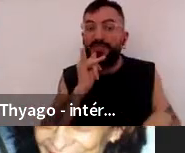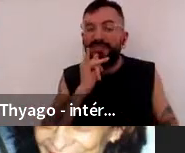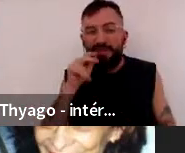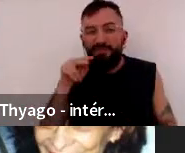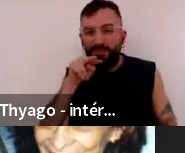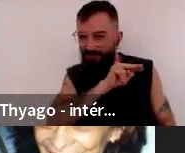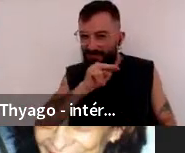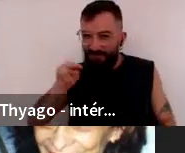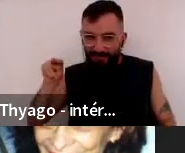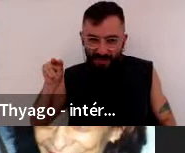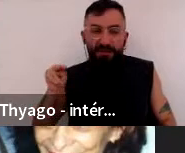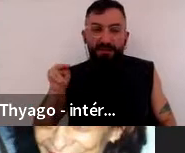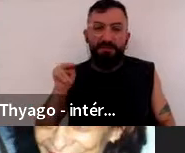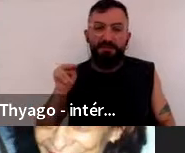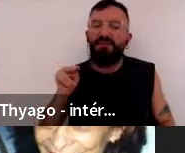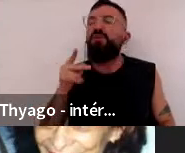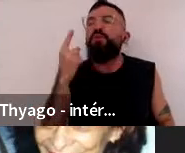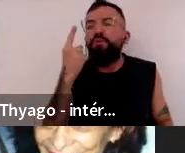idea,